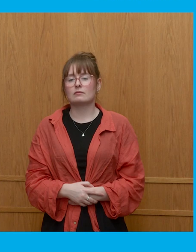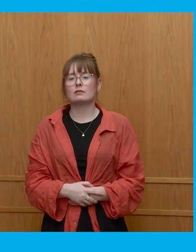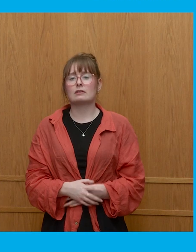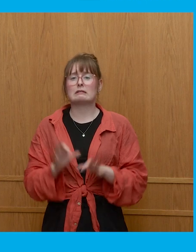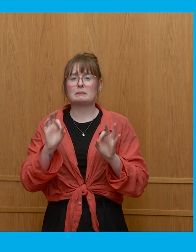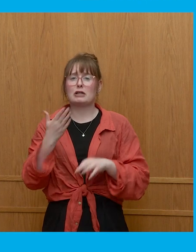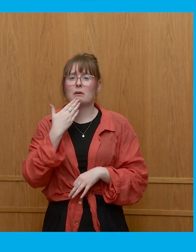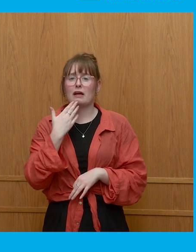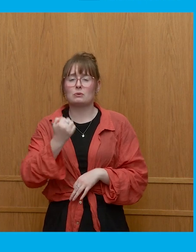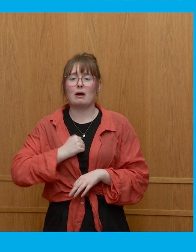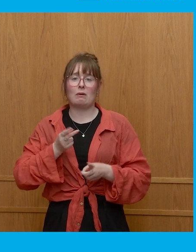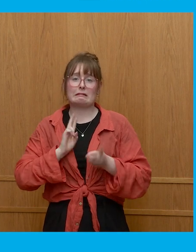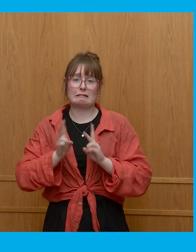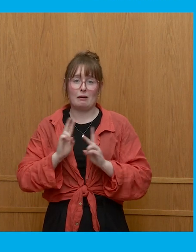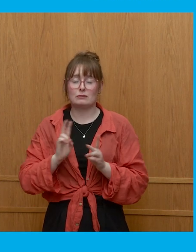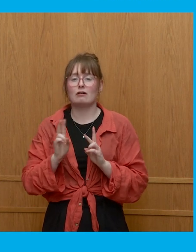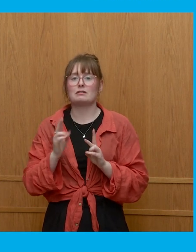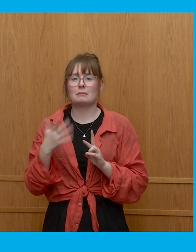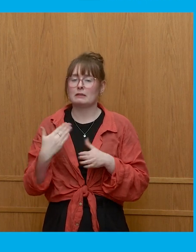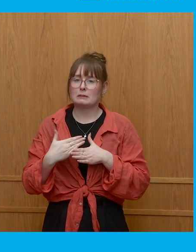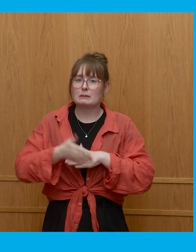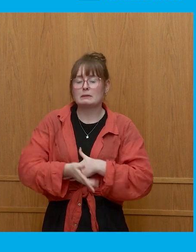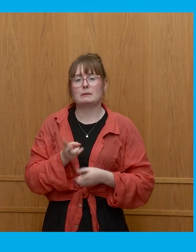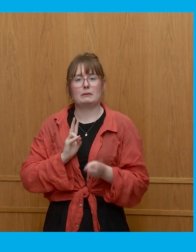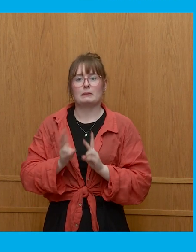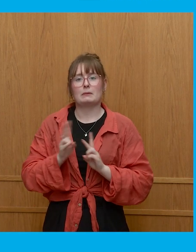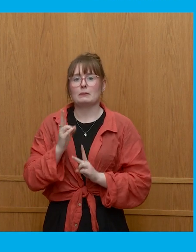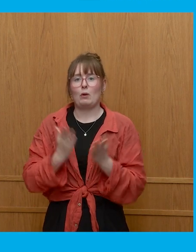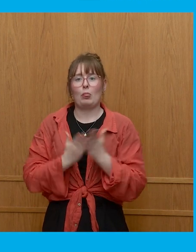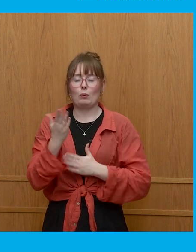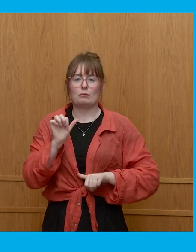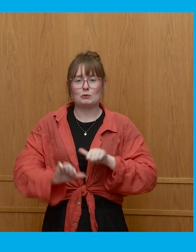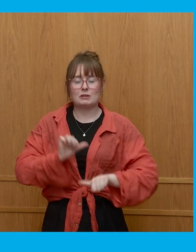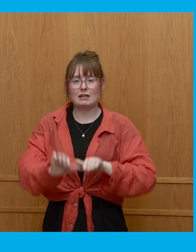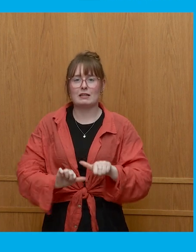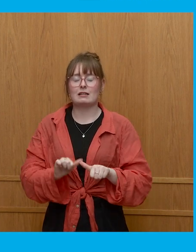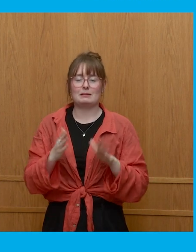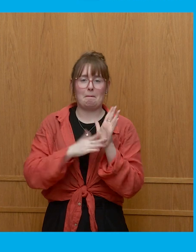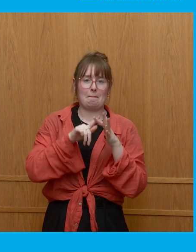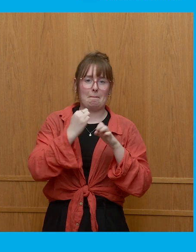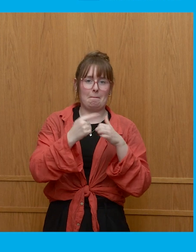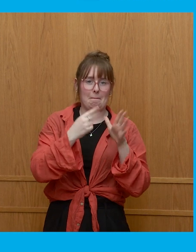And a special thanks to our BSL interpreters who have been working incredibly hard, and they are Megan